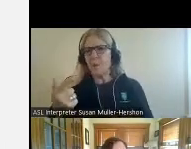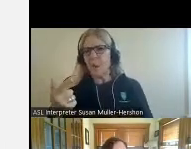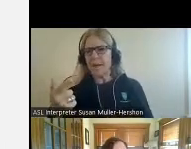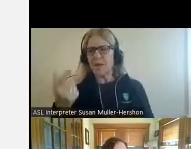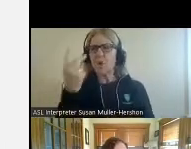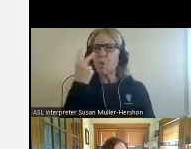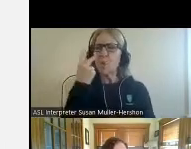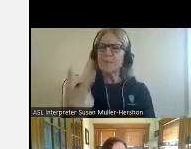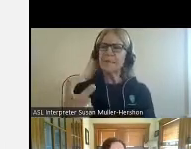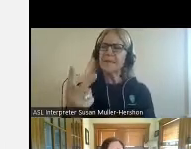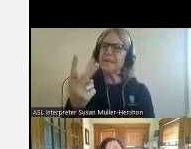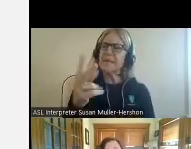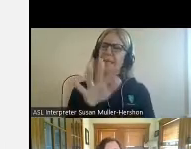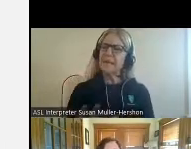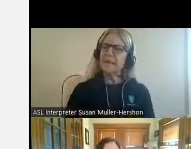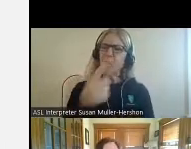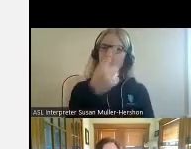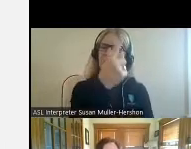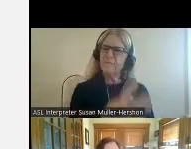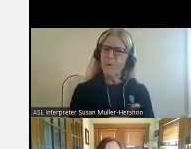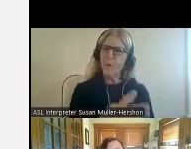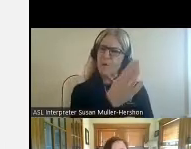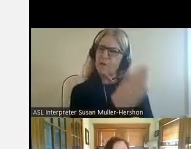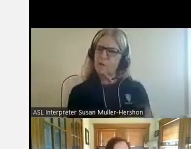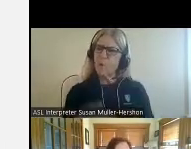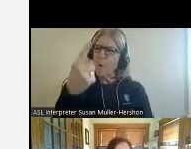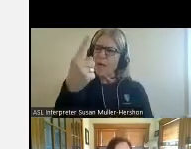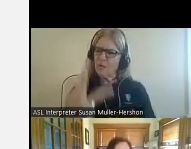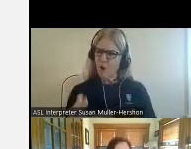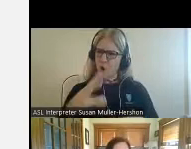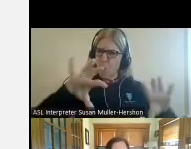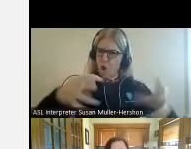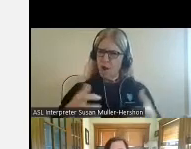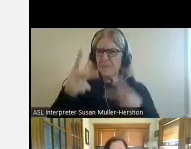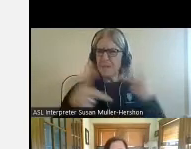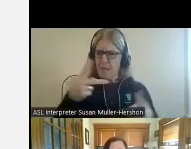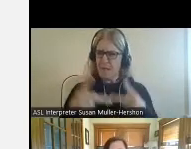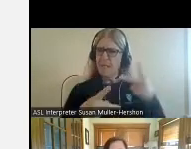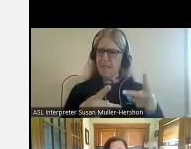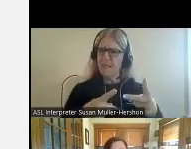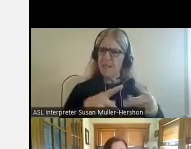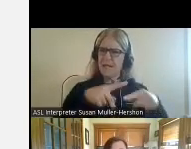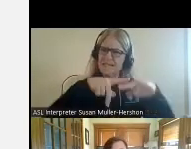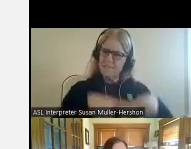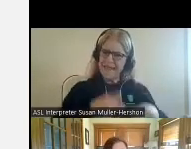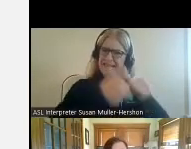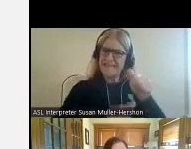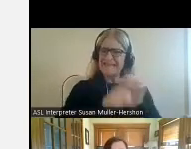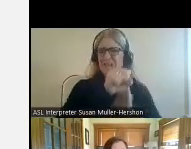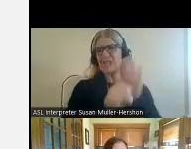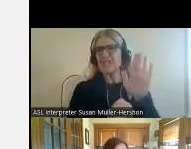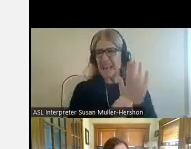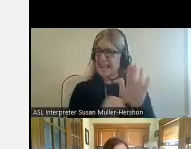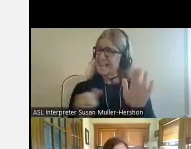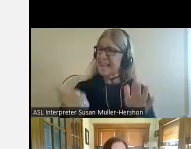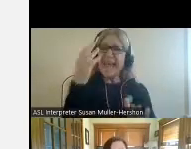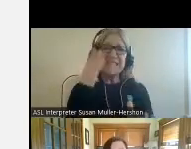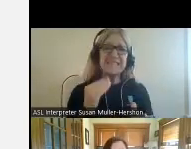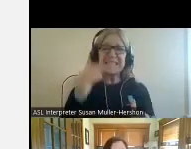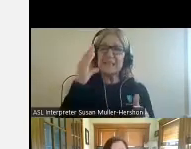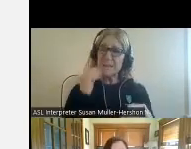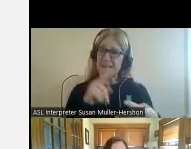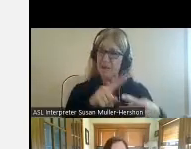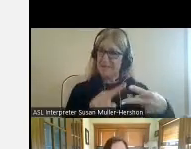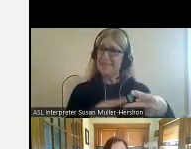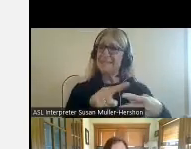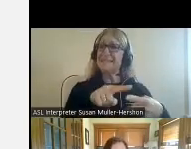see about 1/4 to 1/3 of individuals, depending on the state, describe having some experiences consistent with